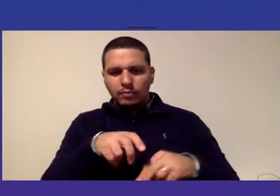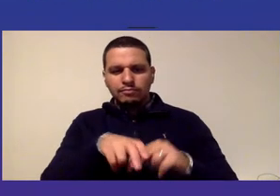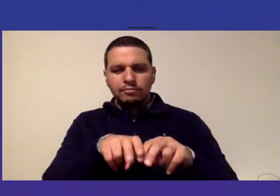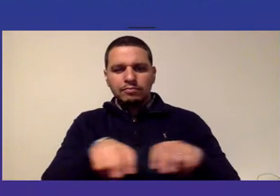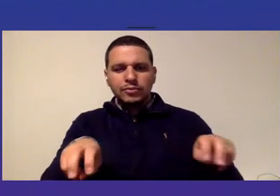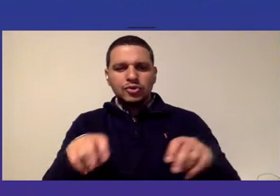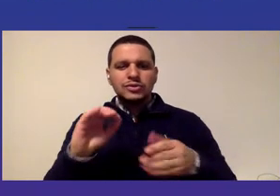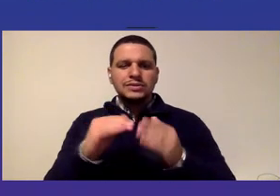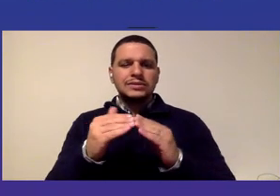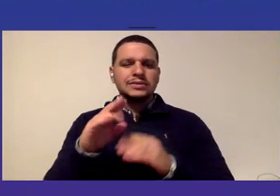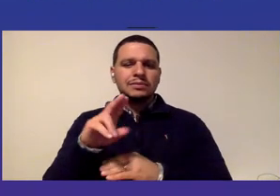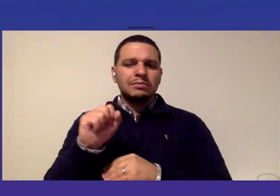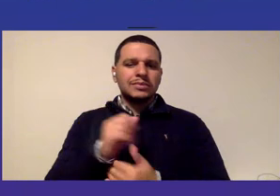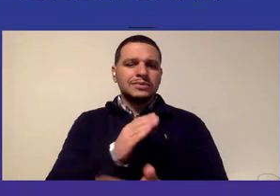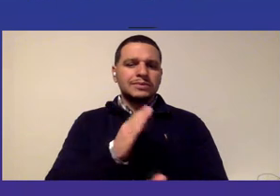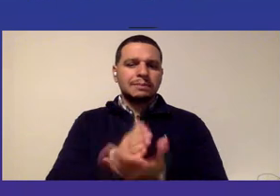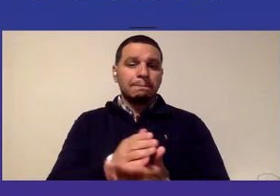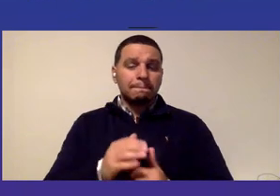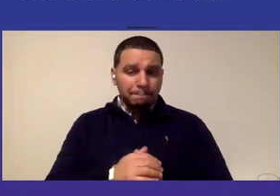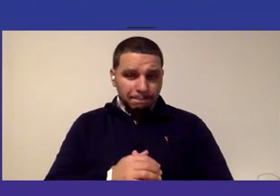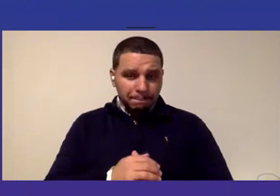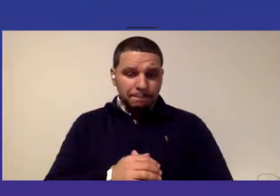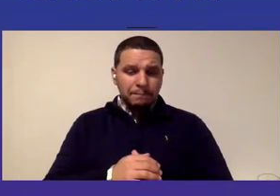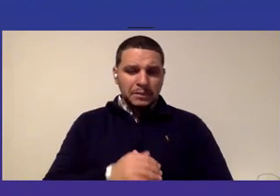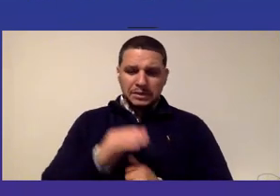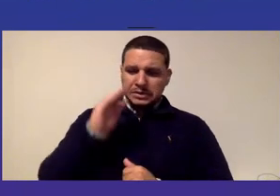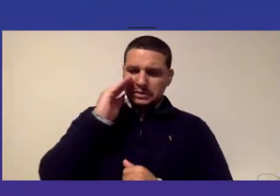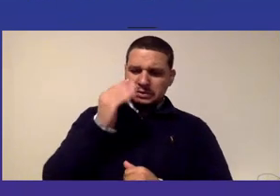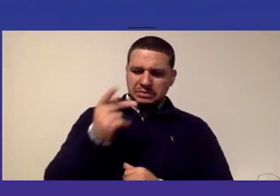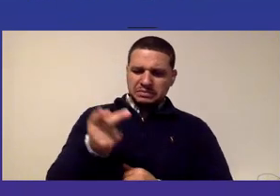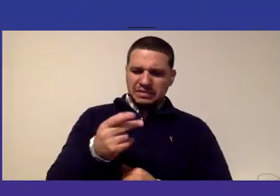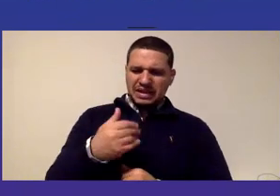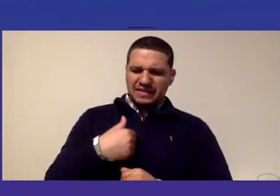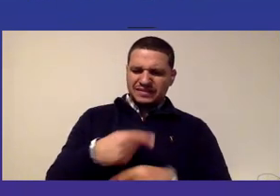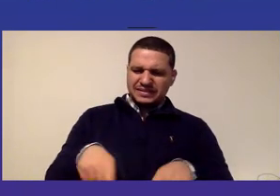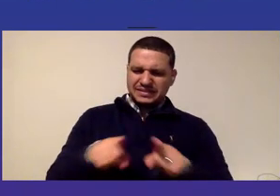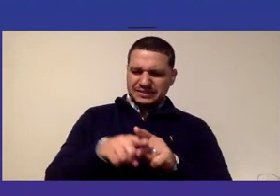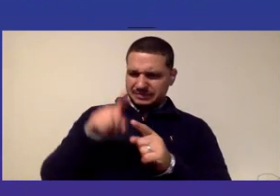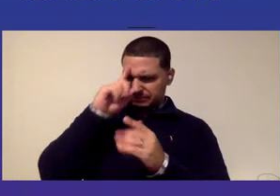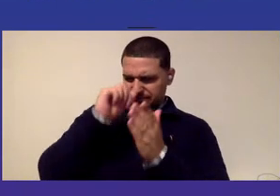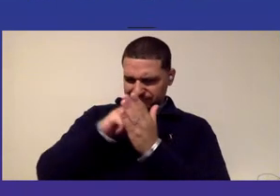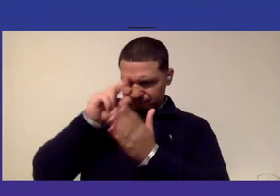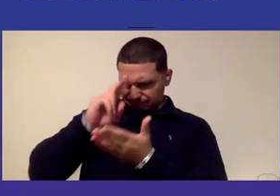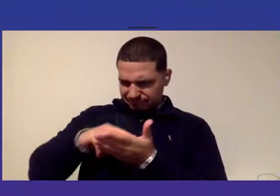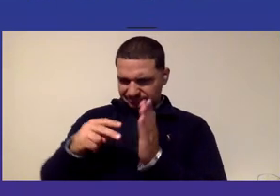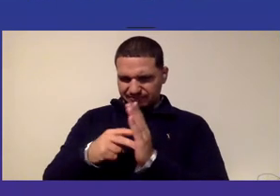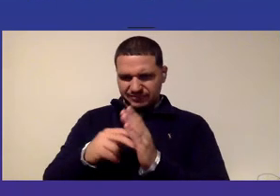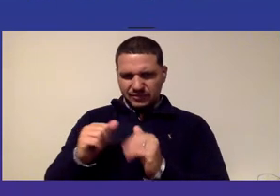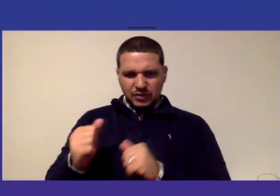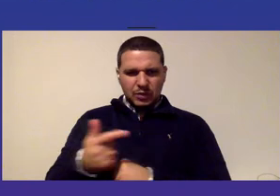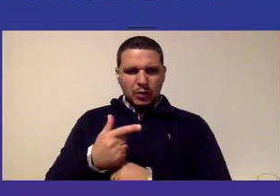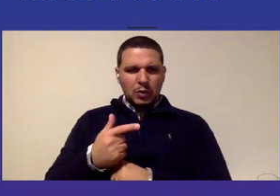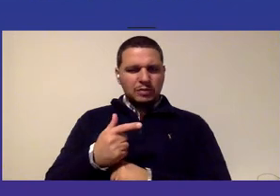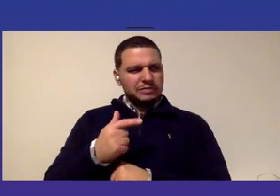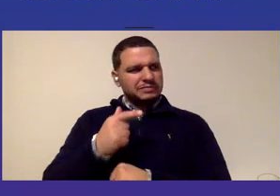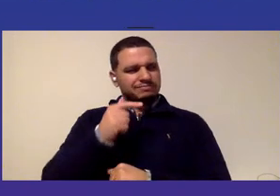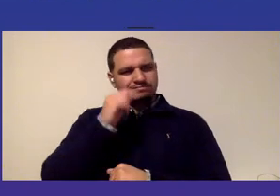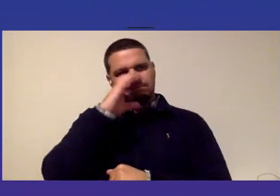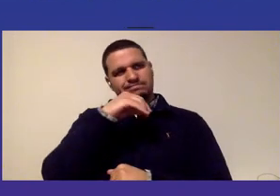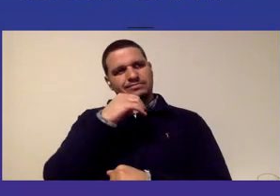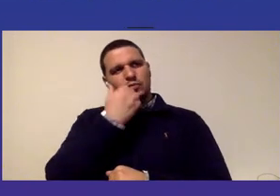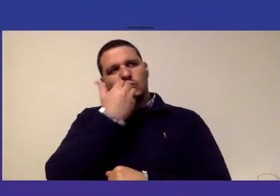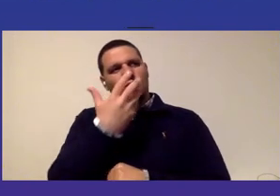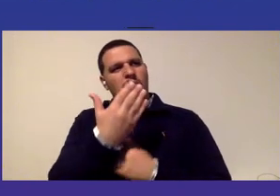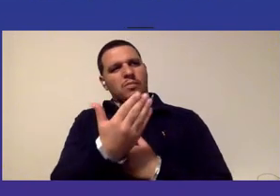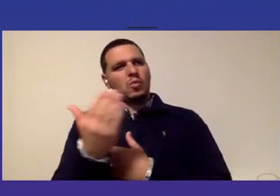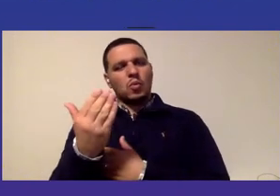stop. They appear at first to have the same agenda as everyone else on that unseasonably warm morning,